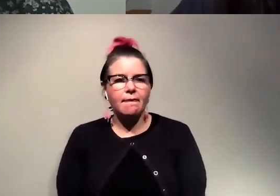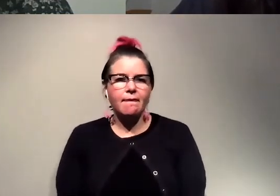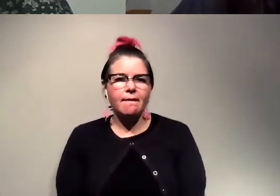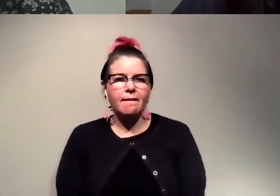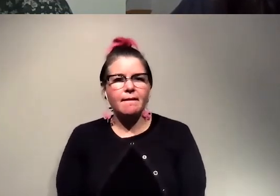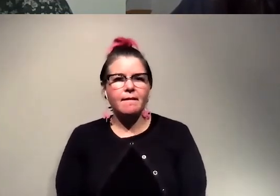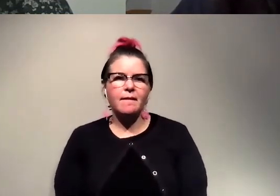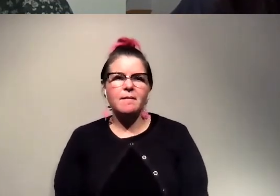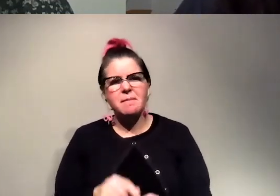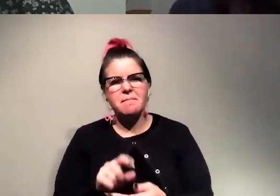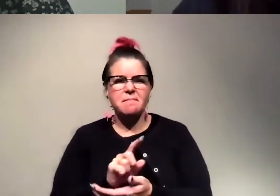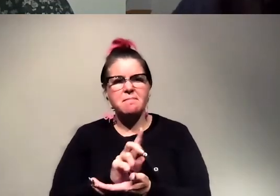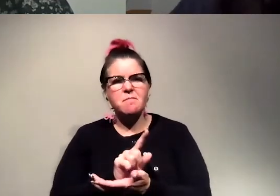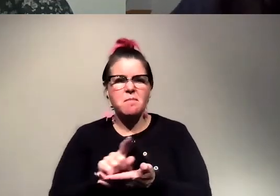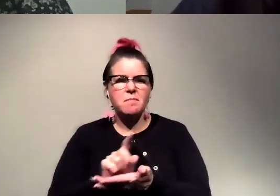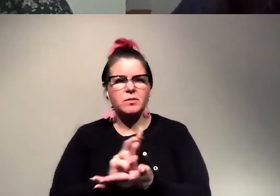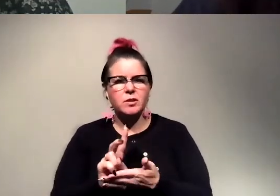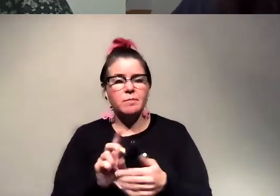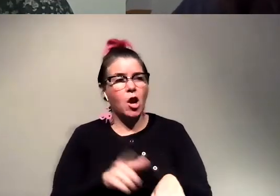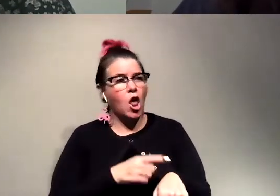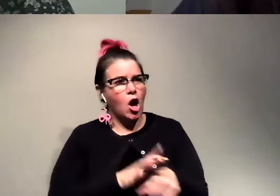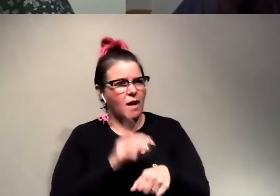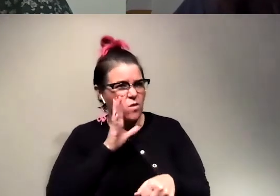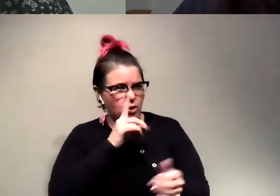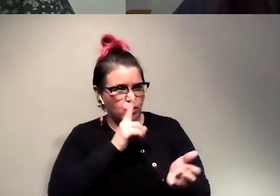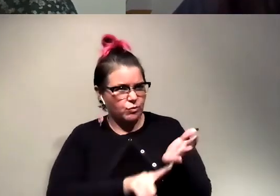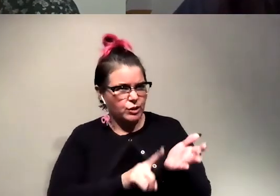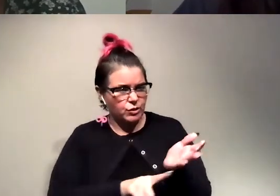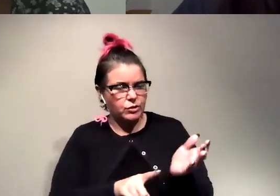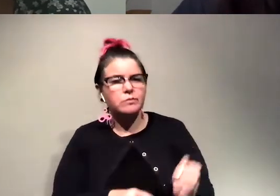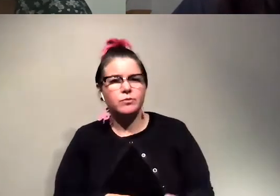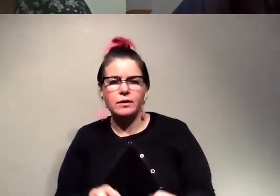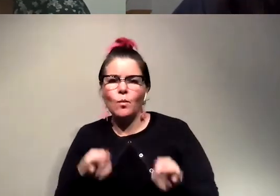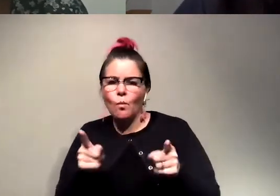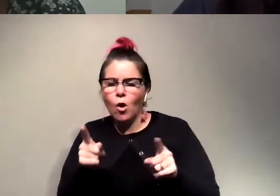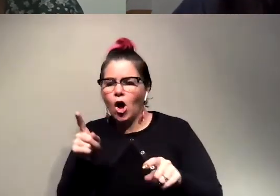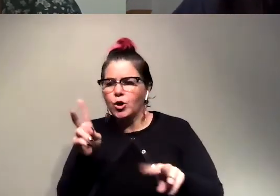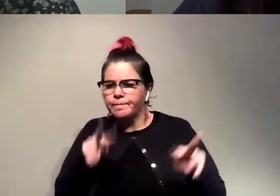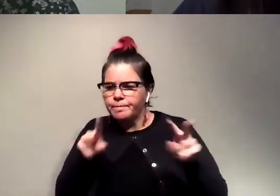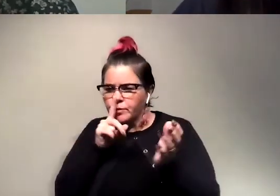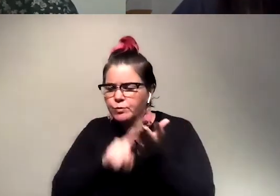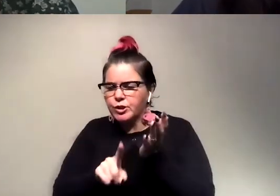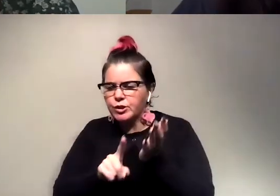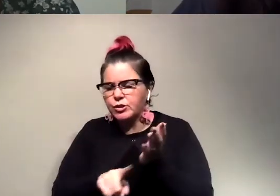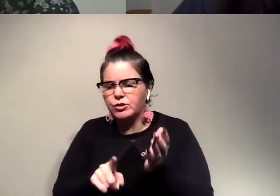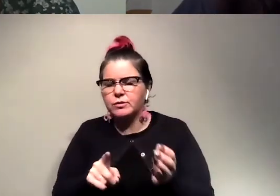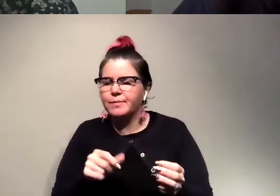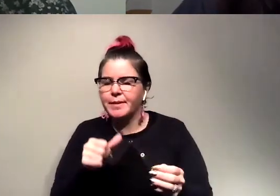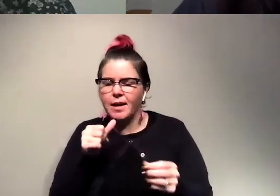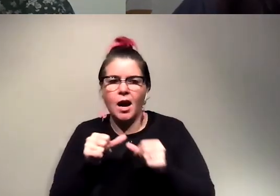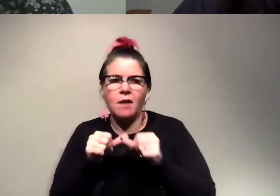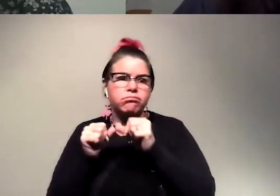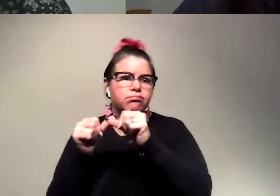more than a couple of weeks. Okay, but like long enough for it to work. Long enough for you, like while you're conducting the research, but not too long that's gonna be on